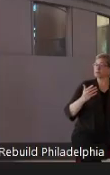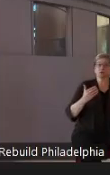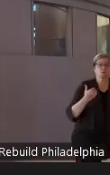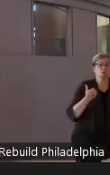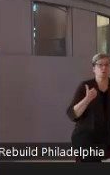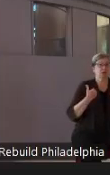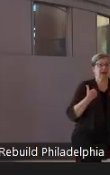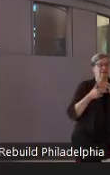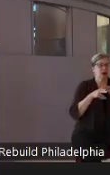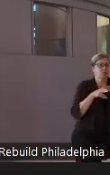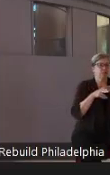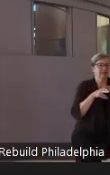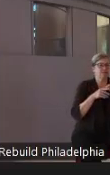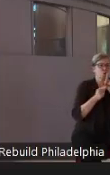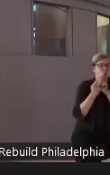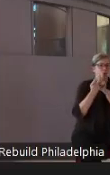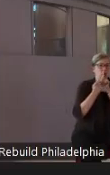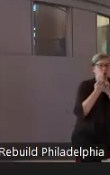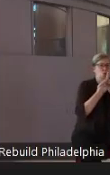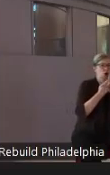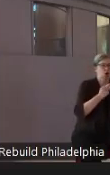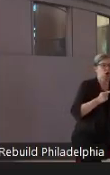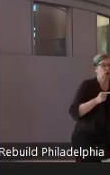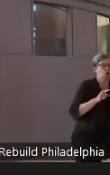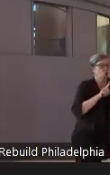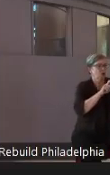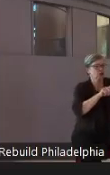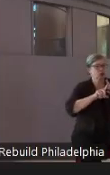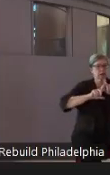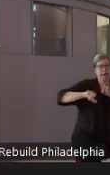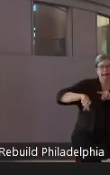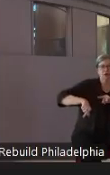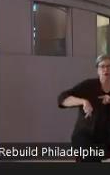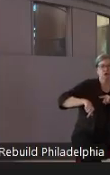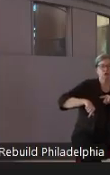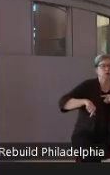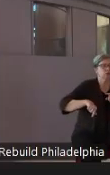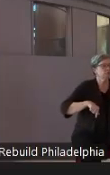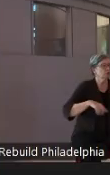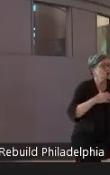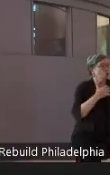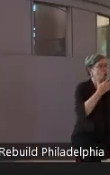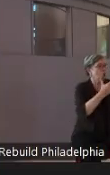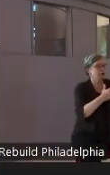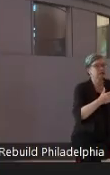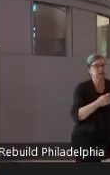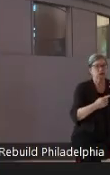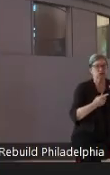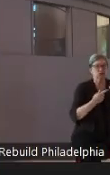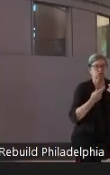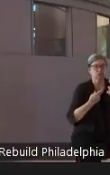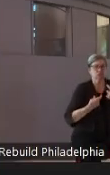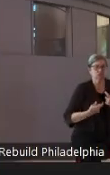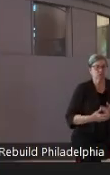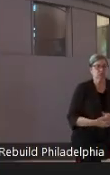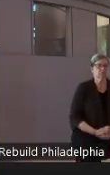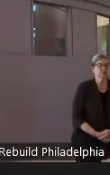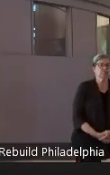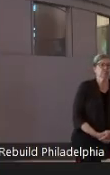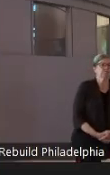a brief one-on-one Q&A and maybe give our audience a chance to ask a couple of